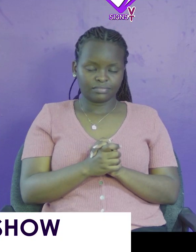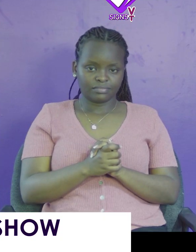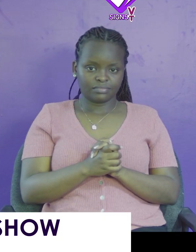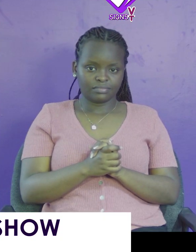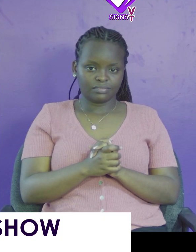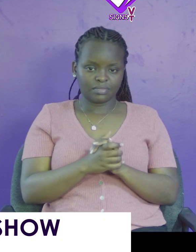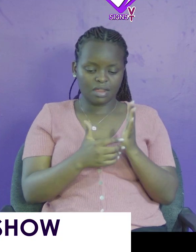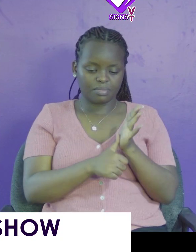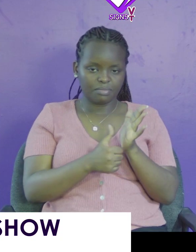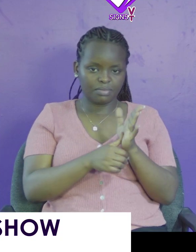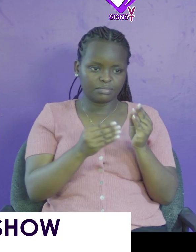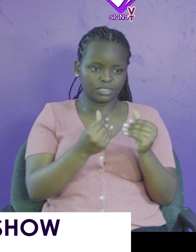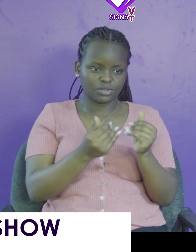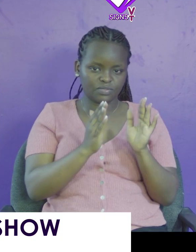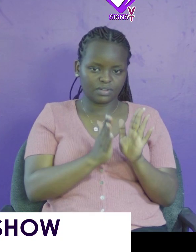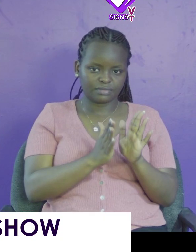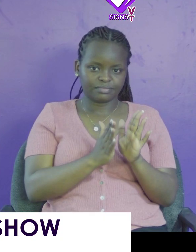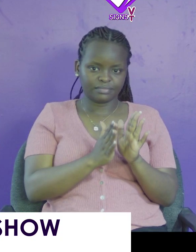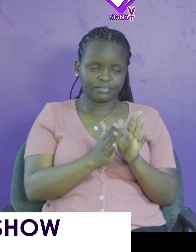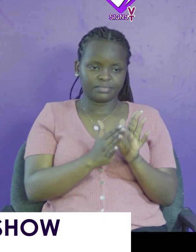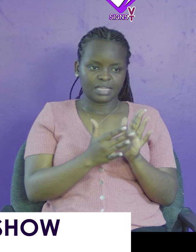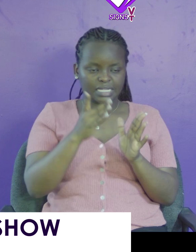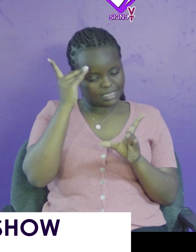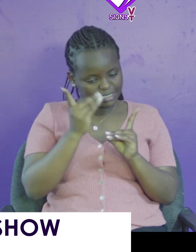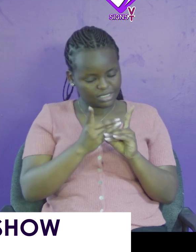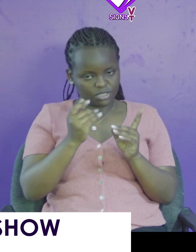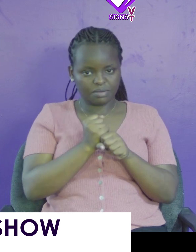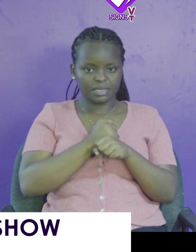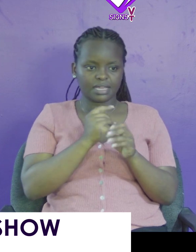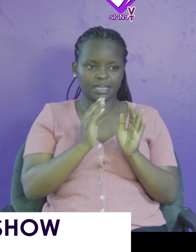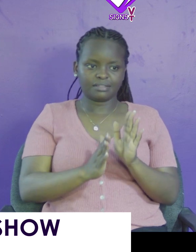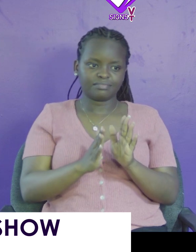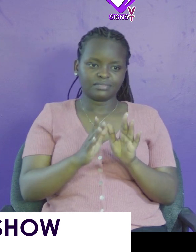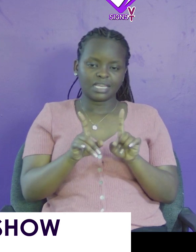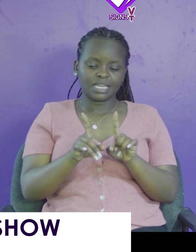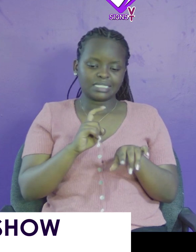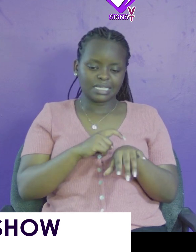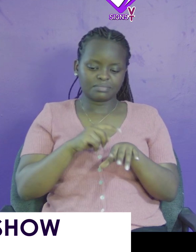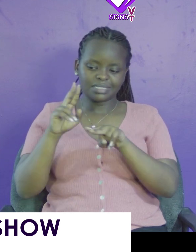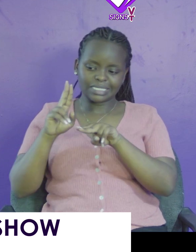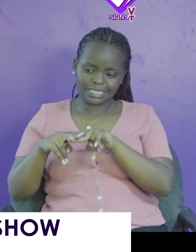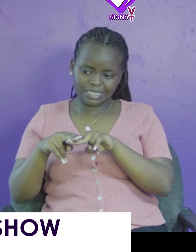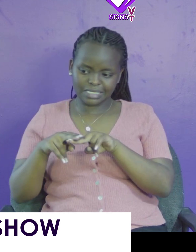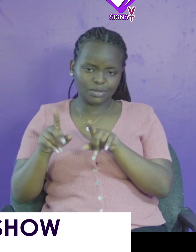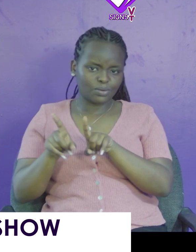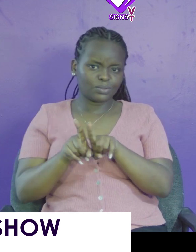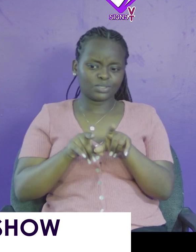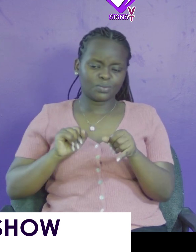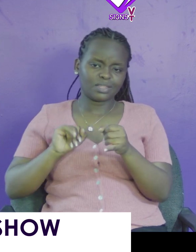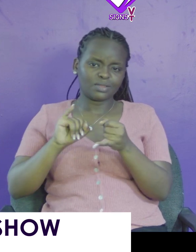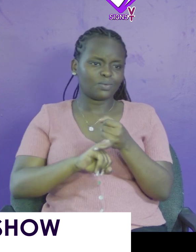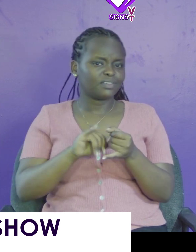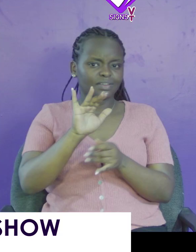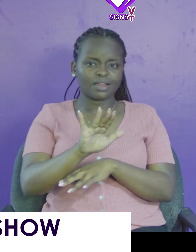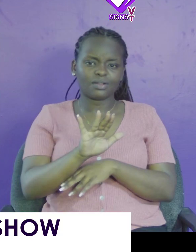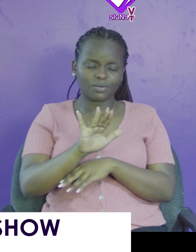Problem solver. Problem solver. You are a decision maker that when you sit down, even with your wife, it doesn't. You see, your wife will treat